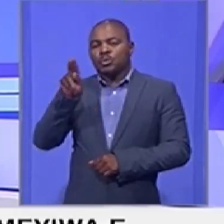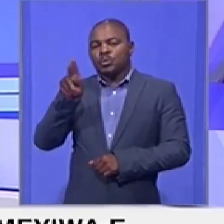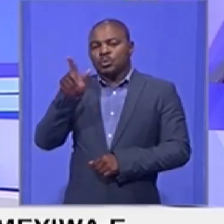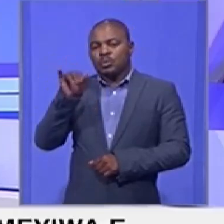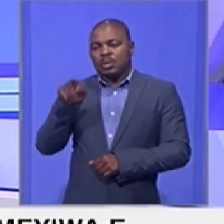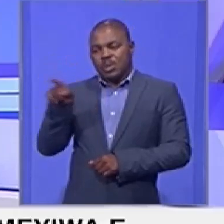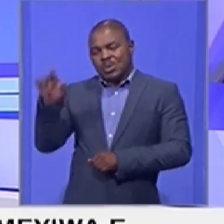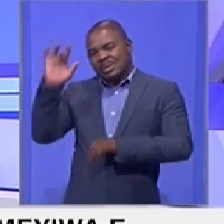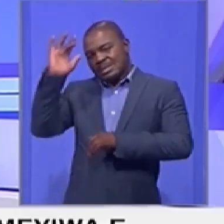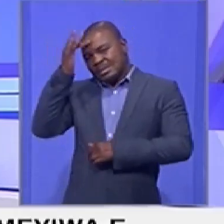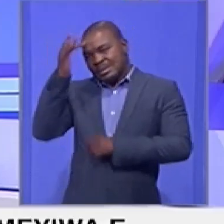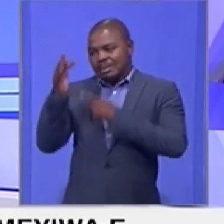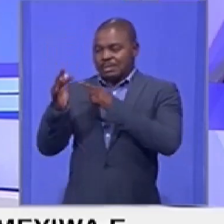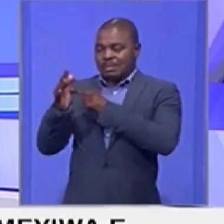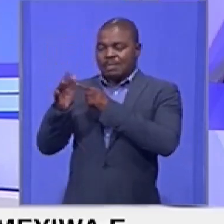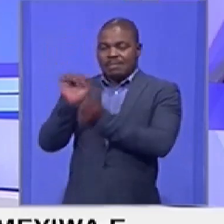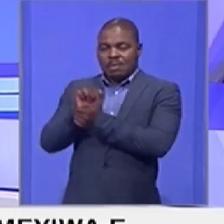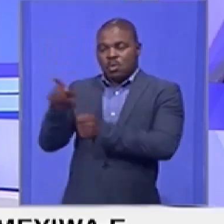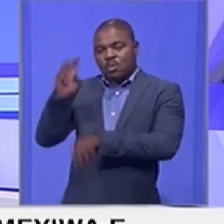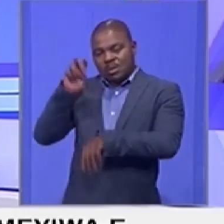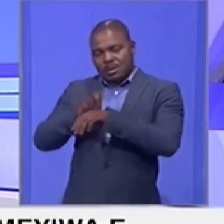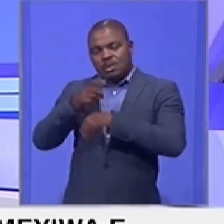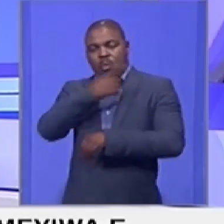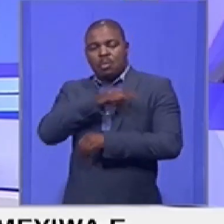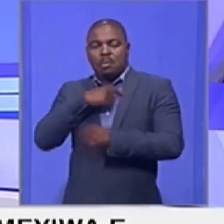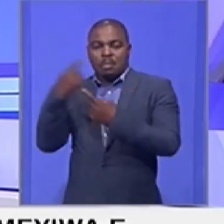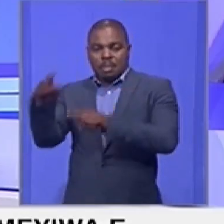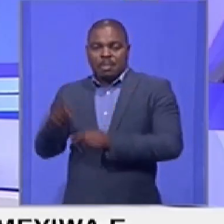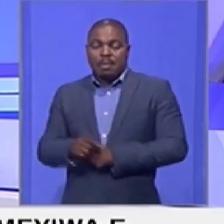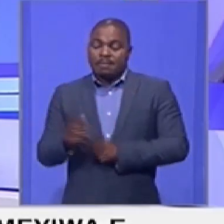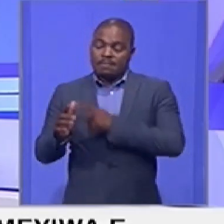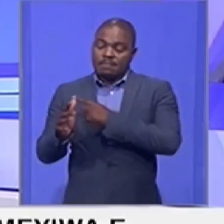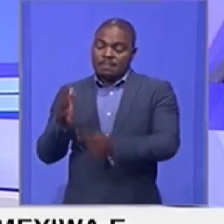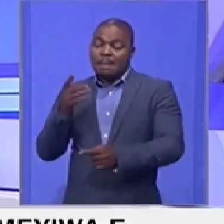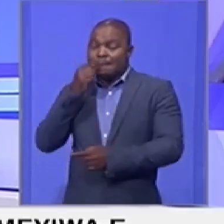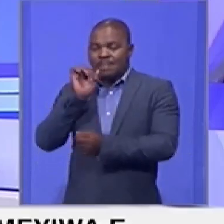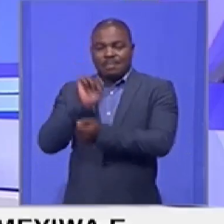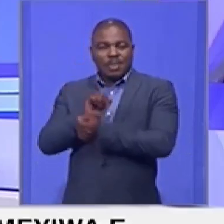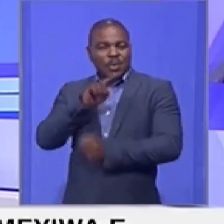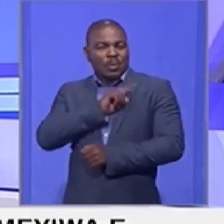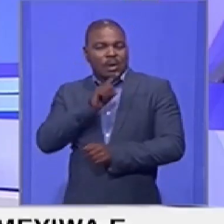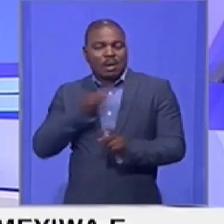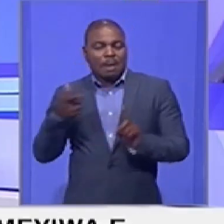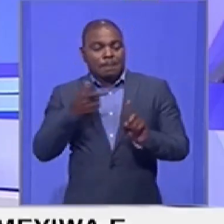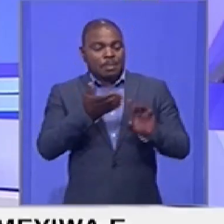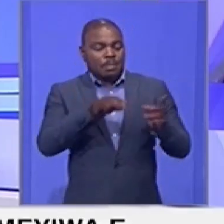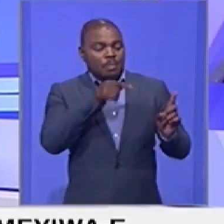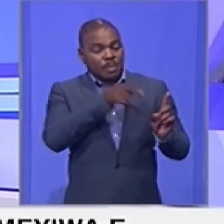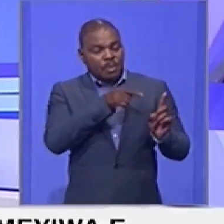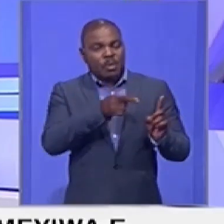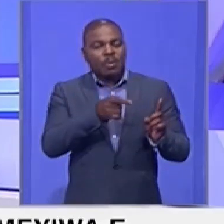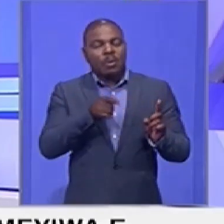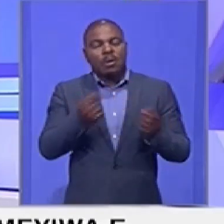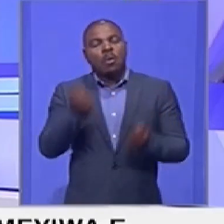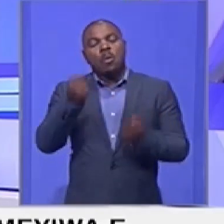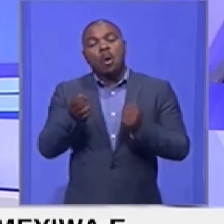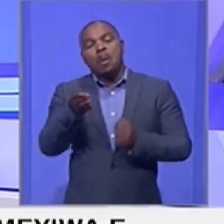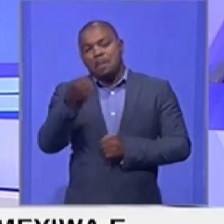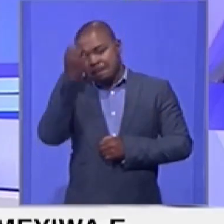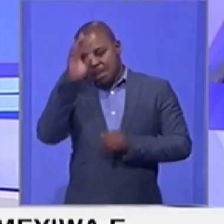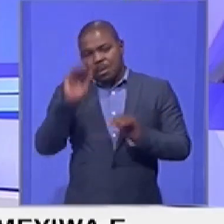sa tsoga sentle mme a tlhoka kalafi. Banna ba le batlhano ba latofalediwa polao ya ga Meyiwa kwa kgotlatshekelo kgolo kwa